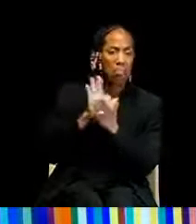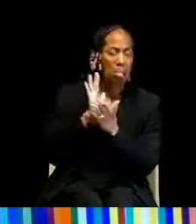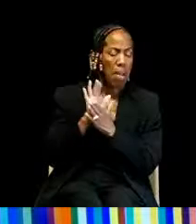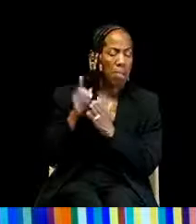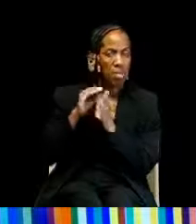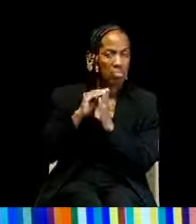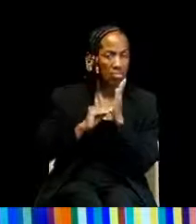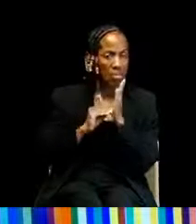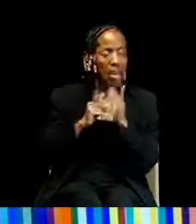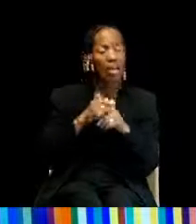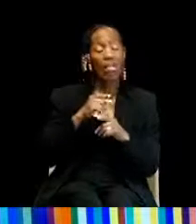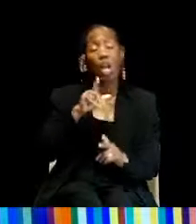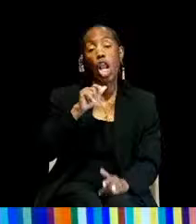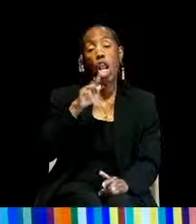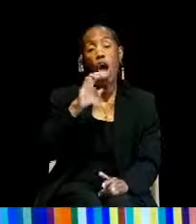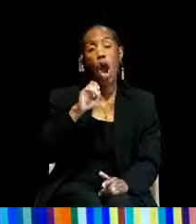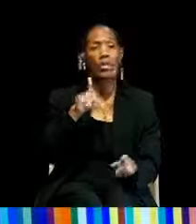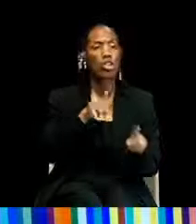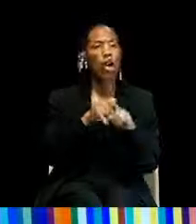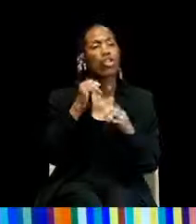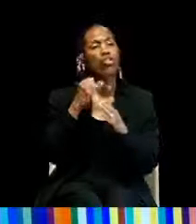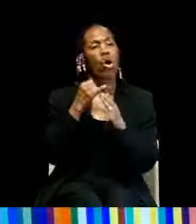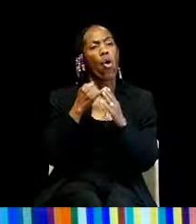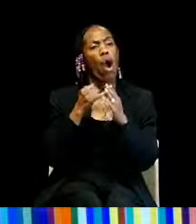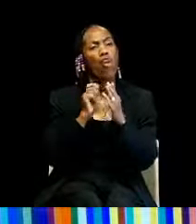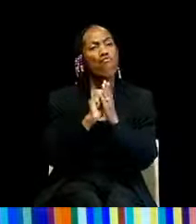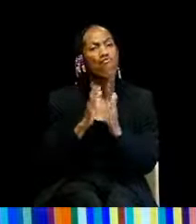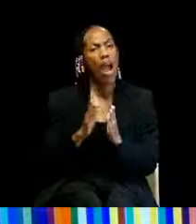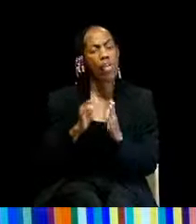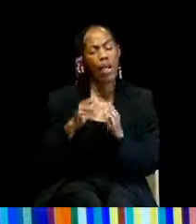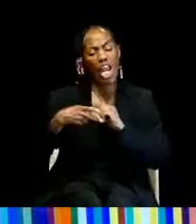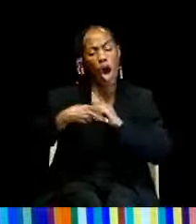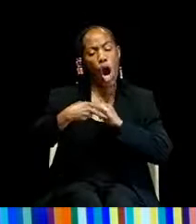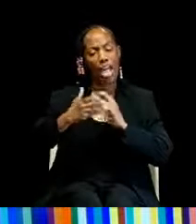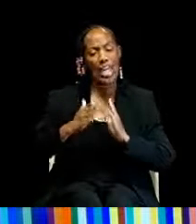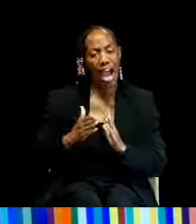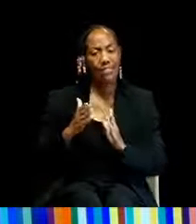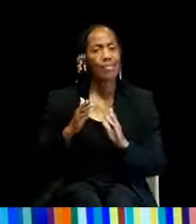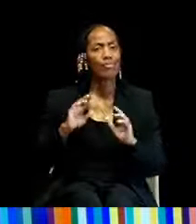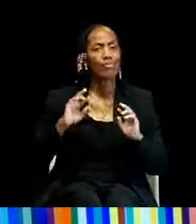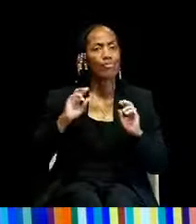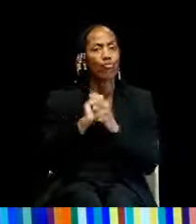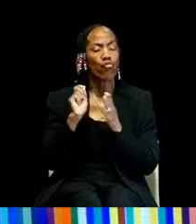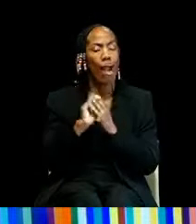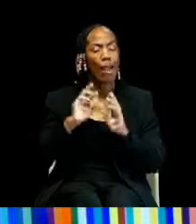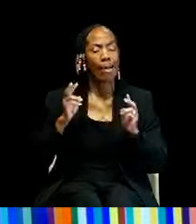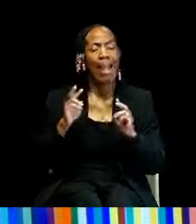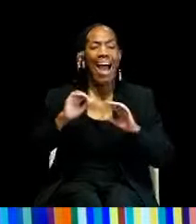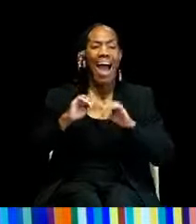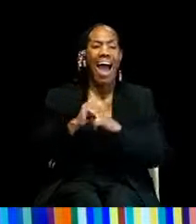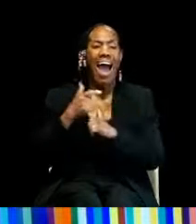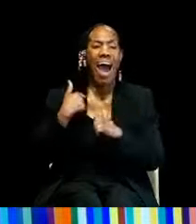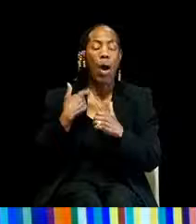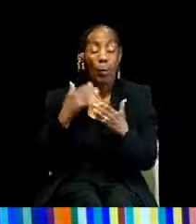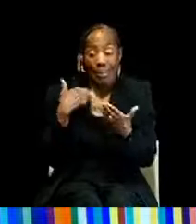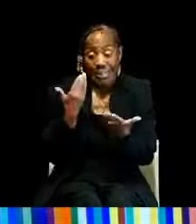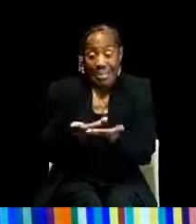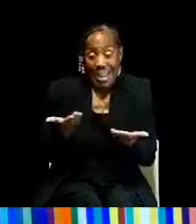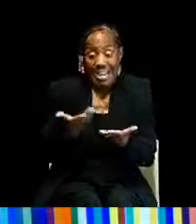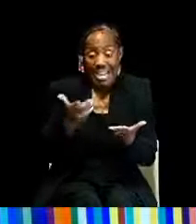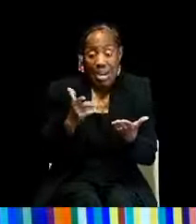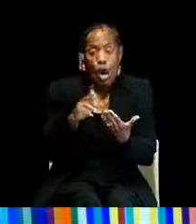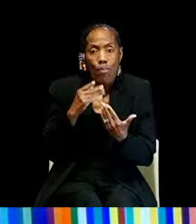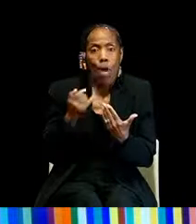And Lawrence, similarly, as a writer and archivist, is doing his How Did We Get Here project, in which he is